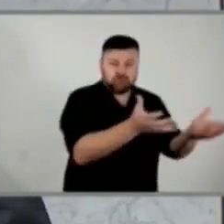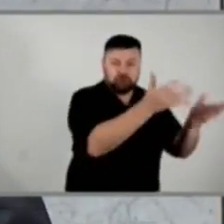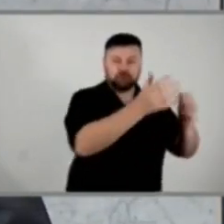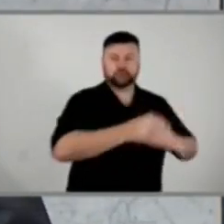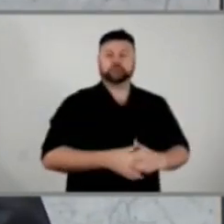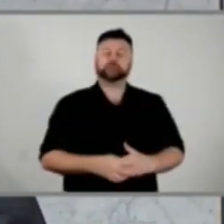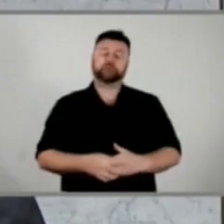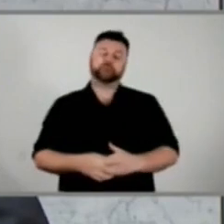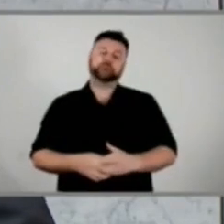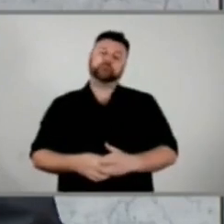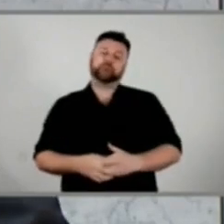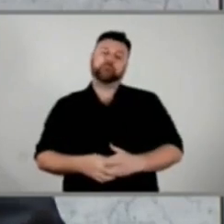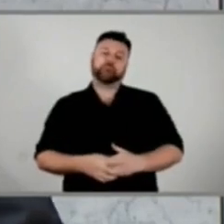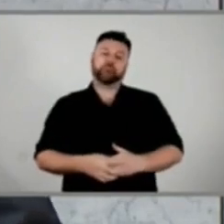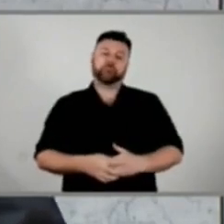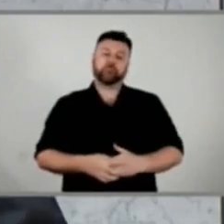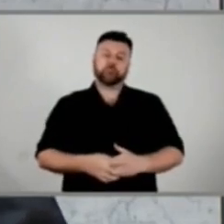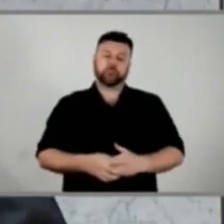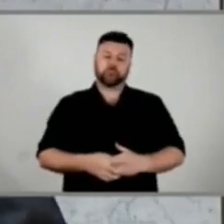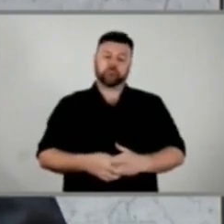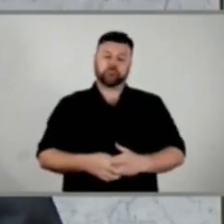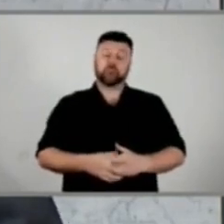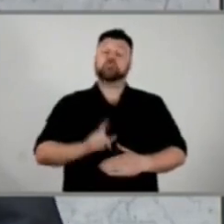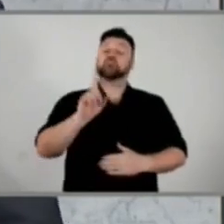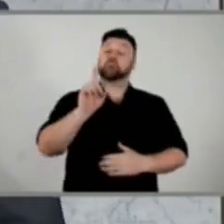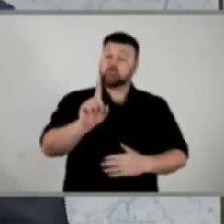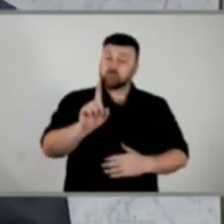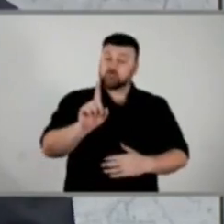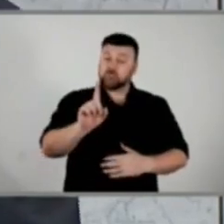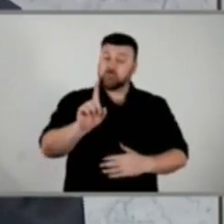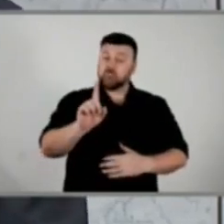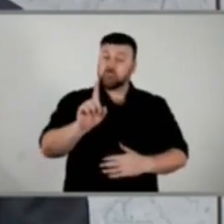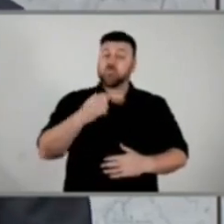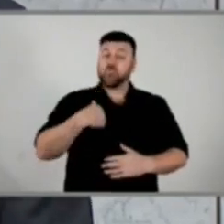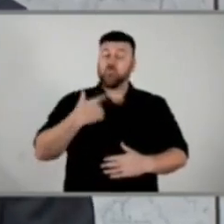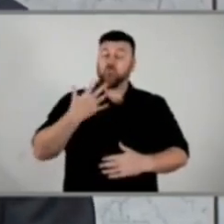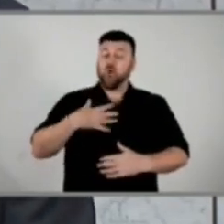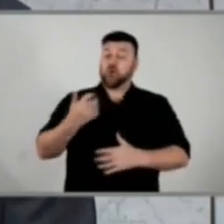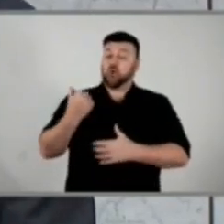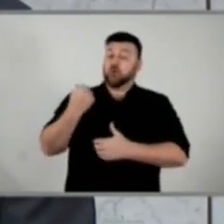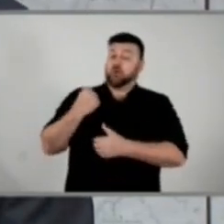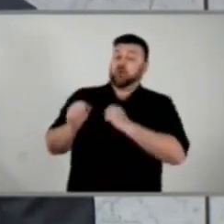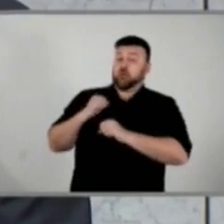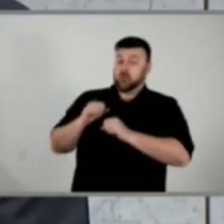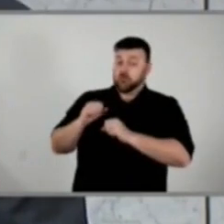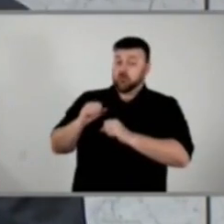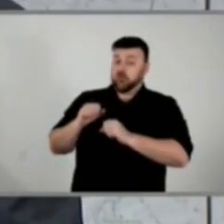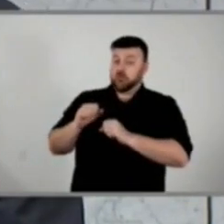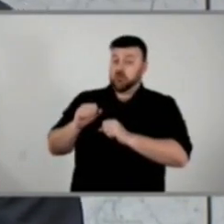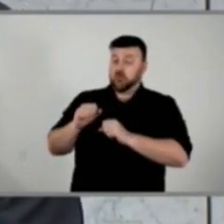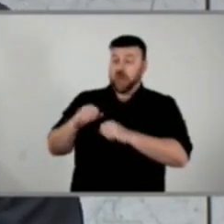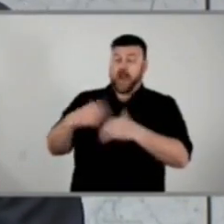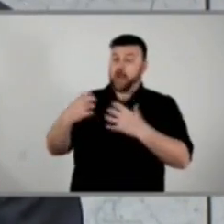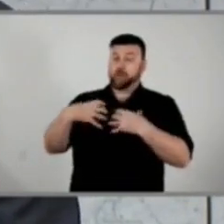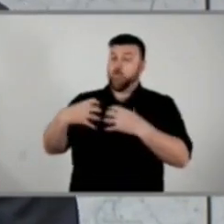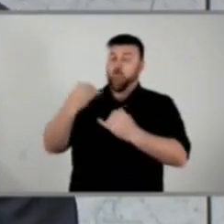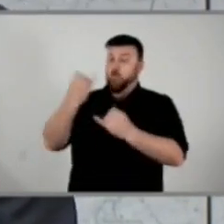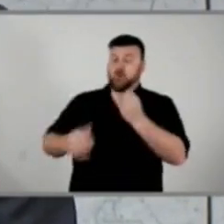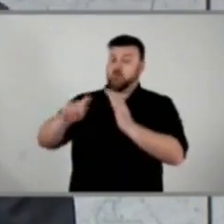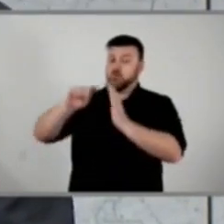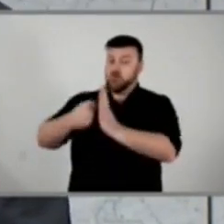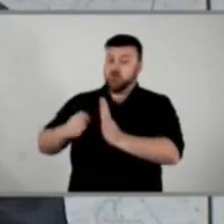a further set of measures having to be put in place in Australia is the strength of the public health system to